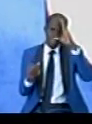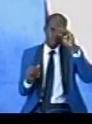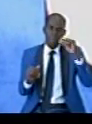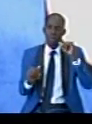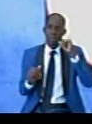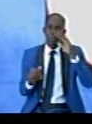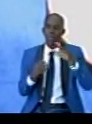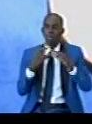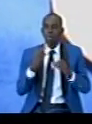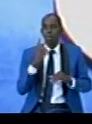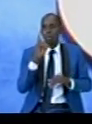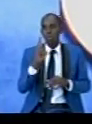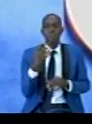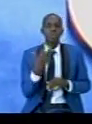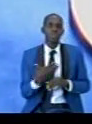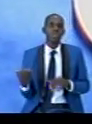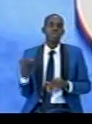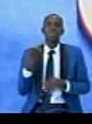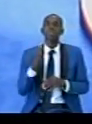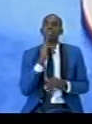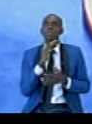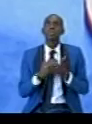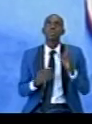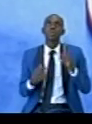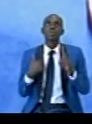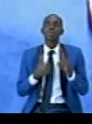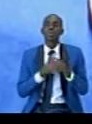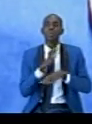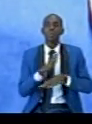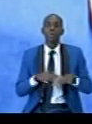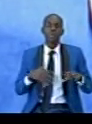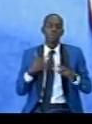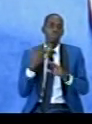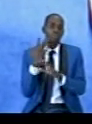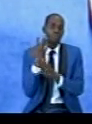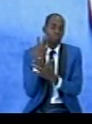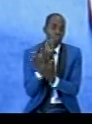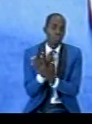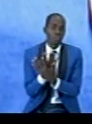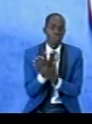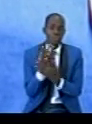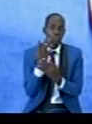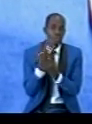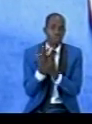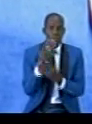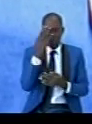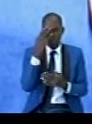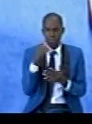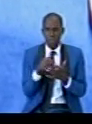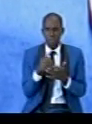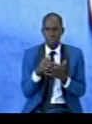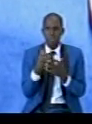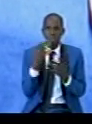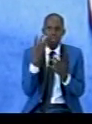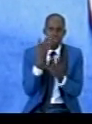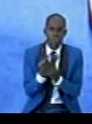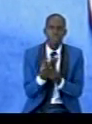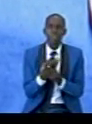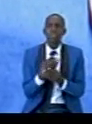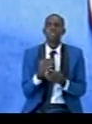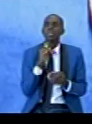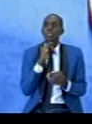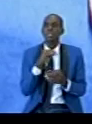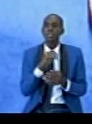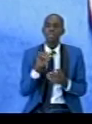concentration. There's something we call prism. Many of us know that. It's a glass block that